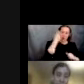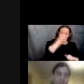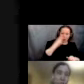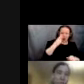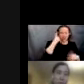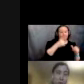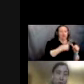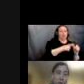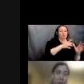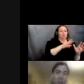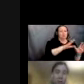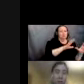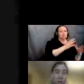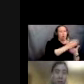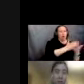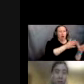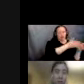So